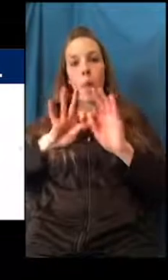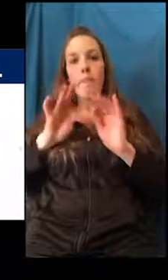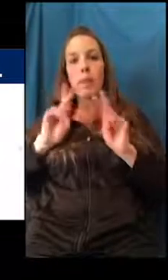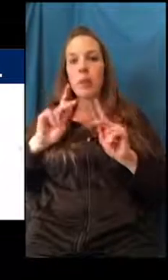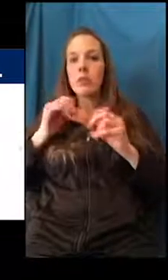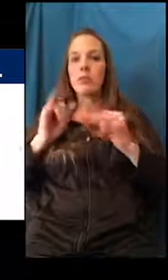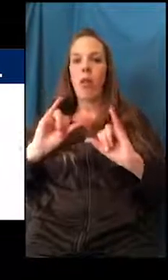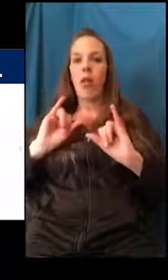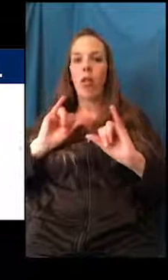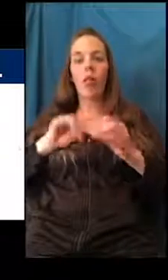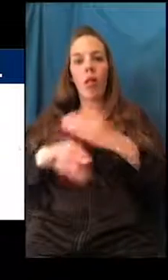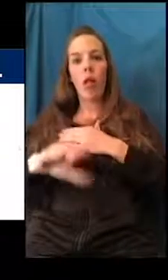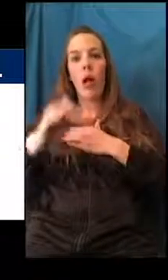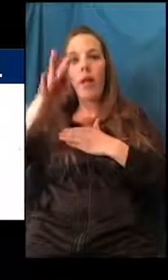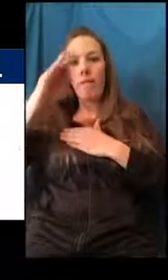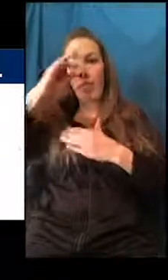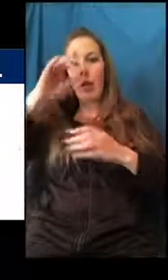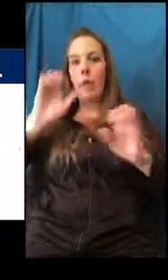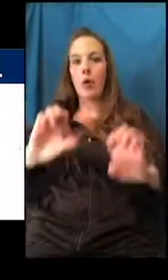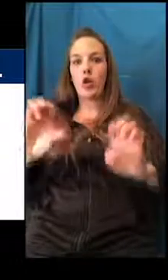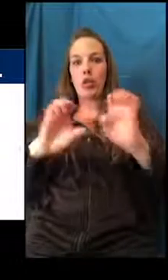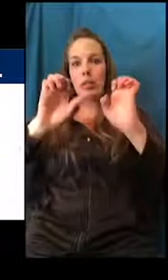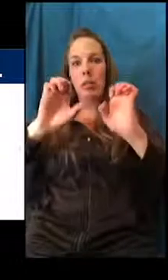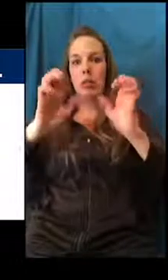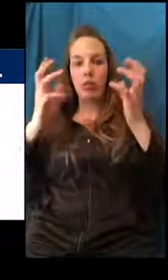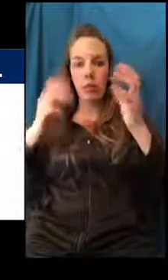in if they think they have an emergent medical condition. So